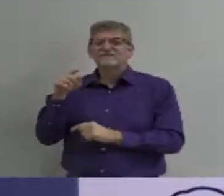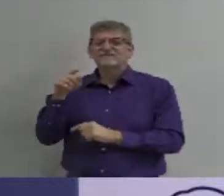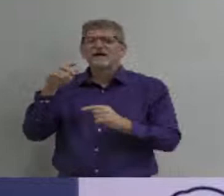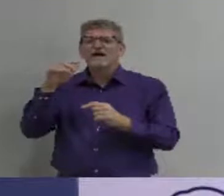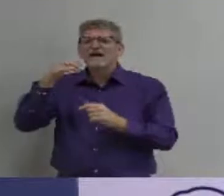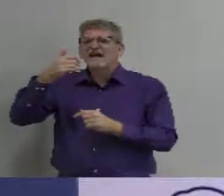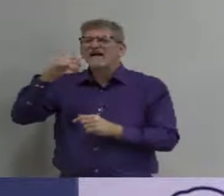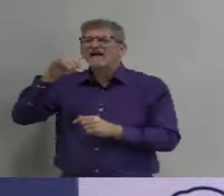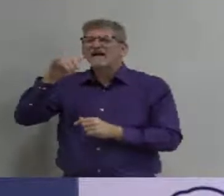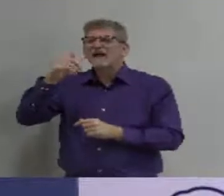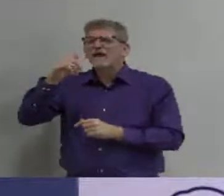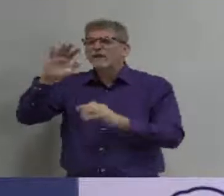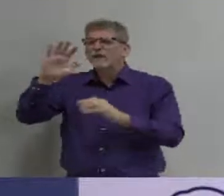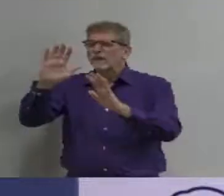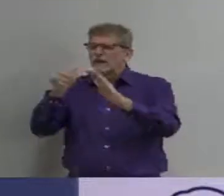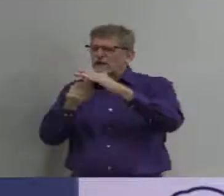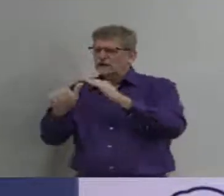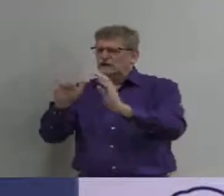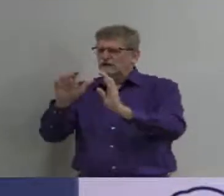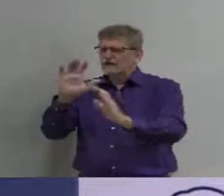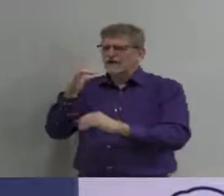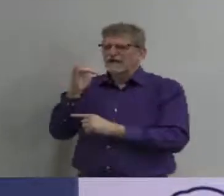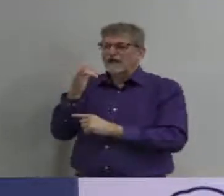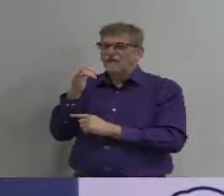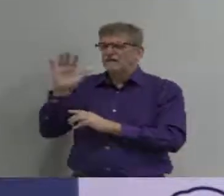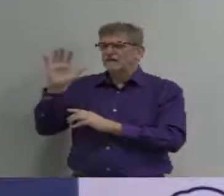Department of Health and the governor's executive order.